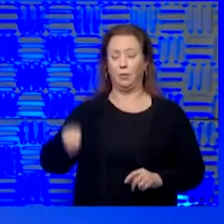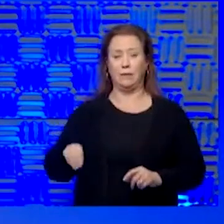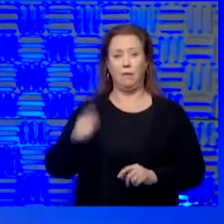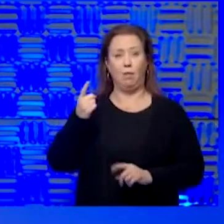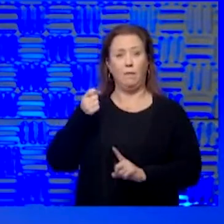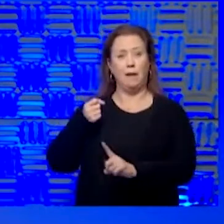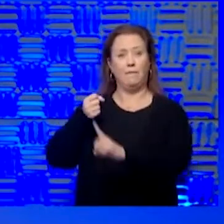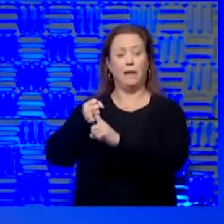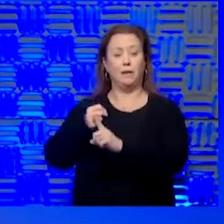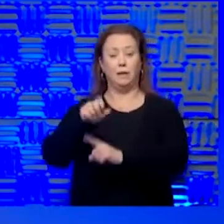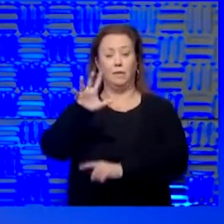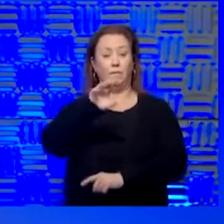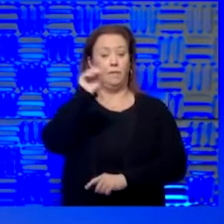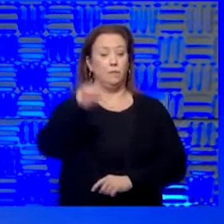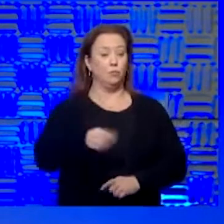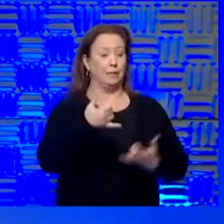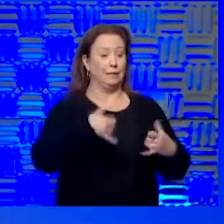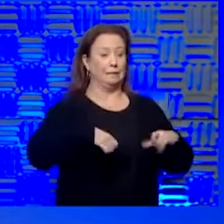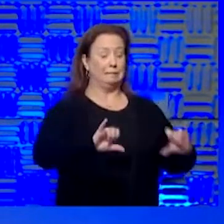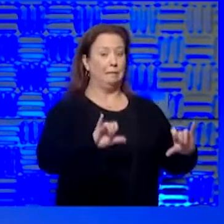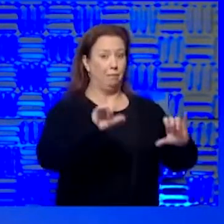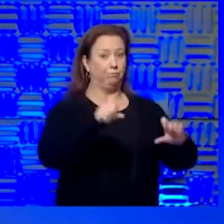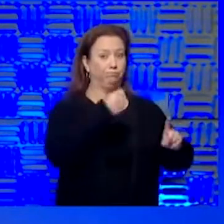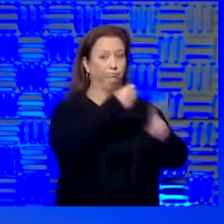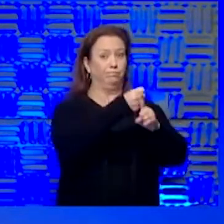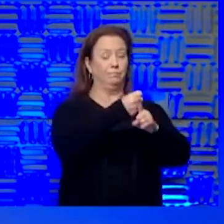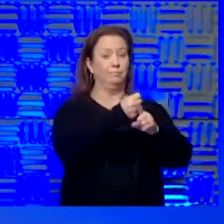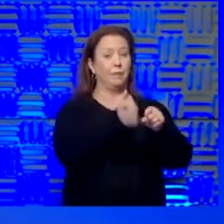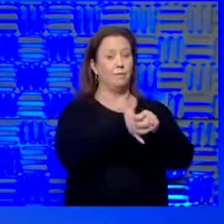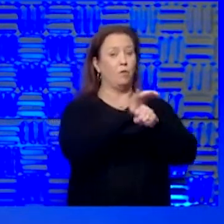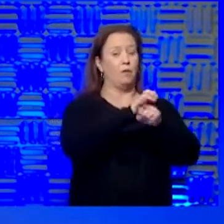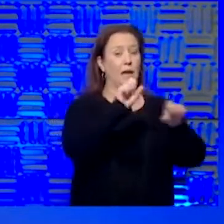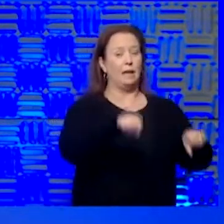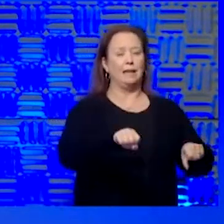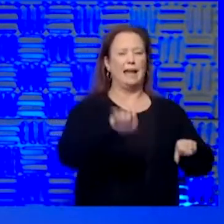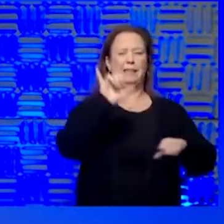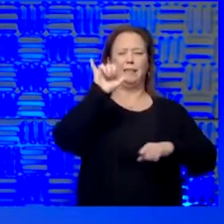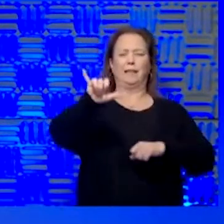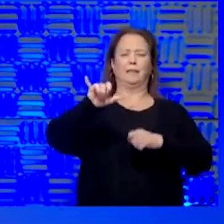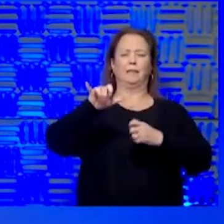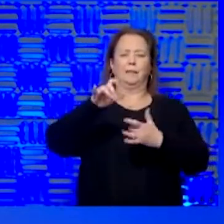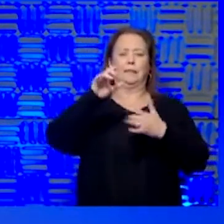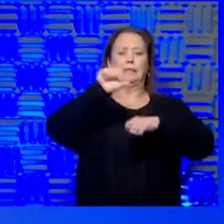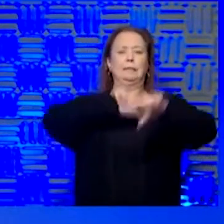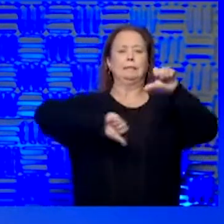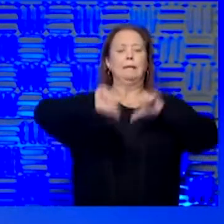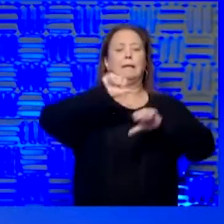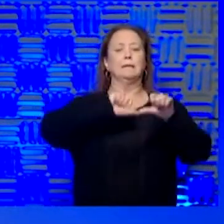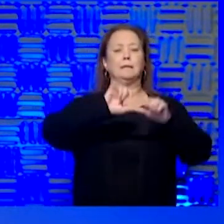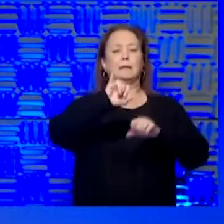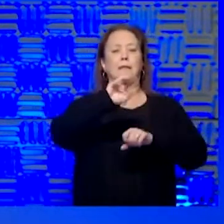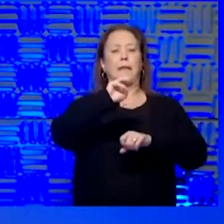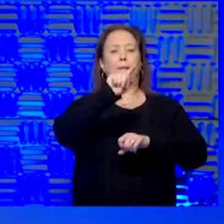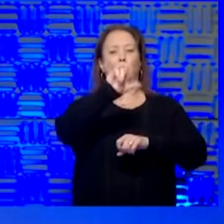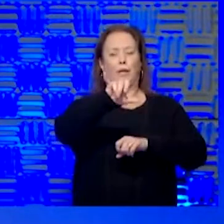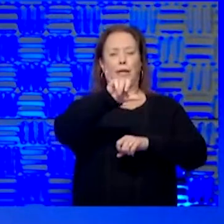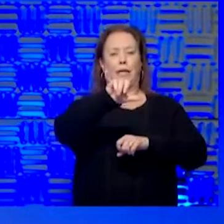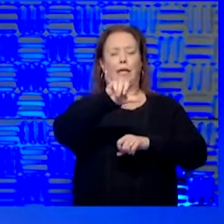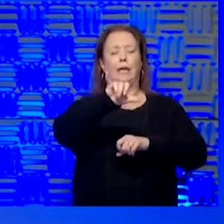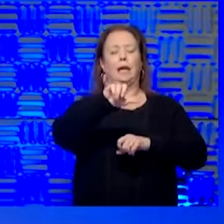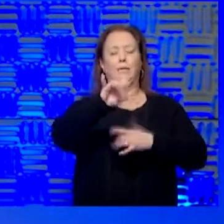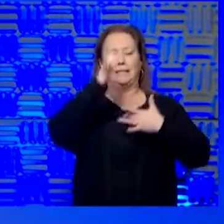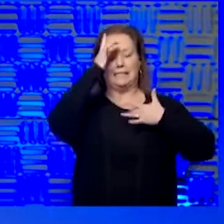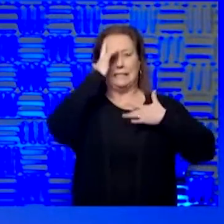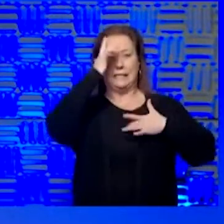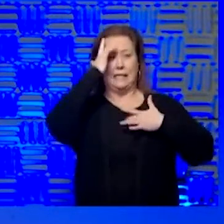infected, 50% of the people could still be infected. And that's just the epidemiology. The immunology of this